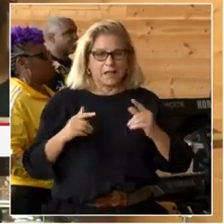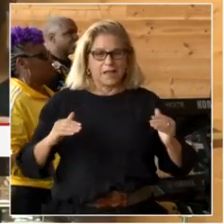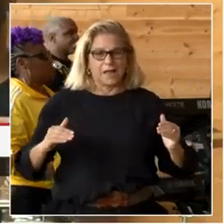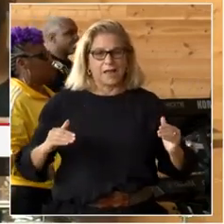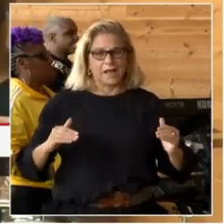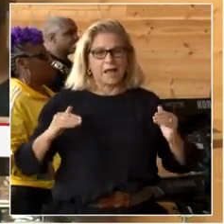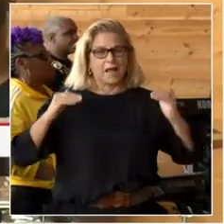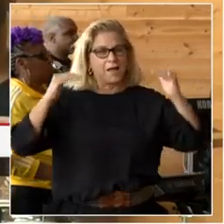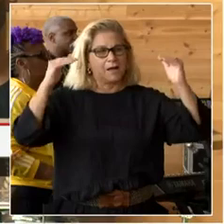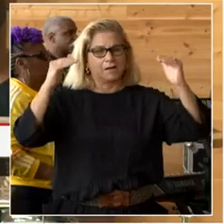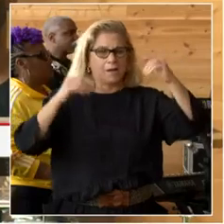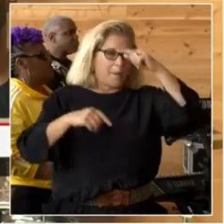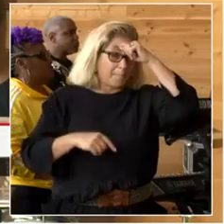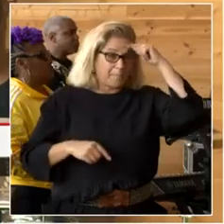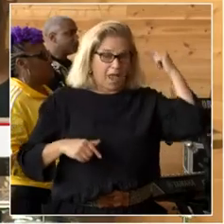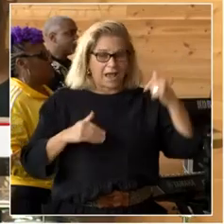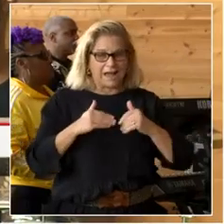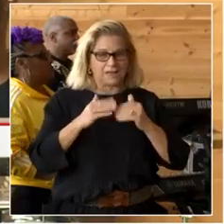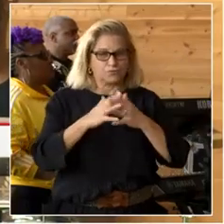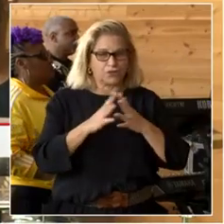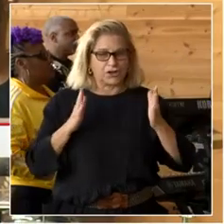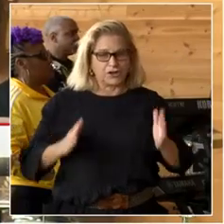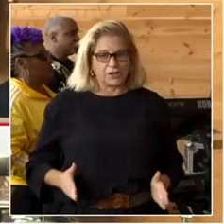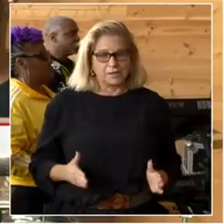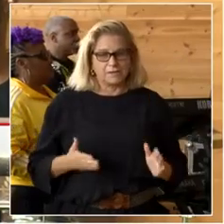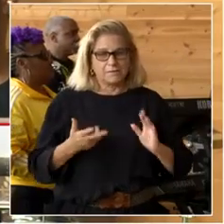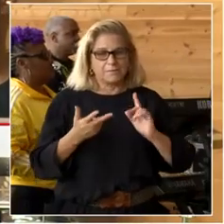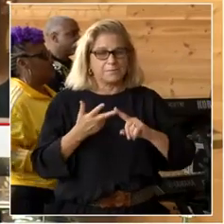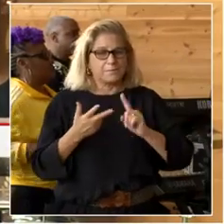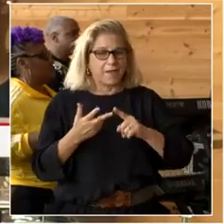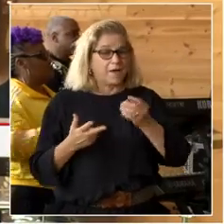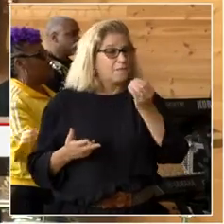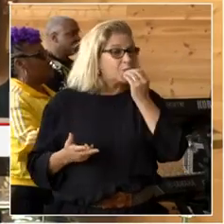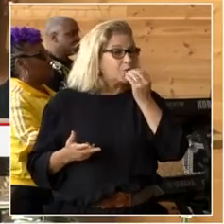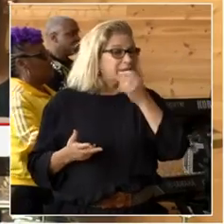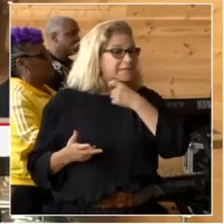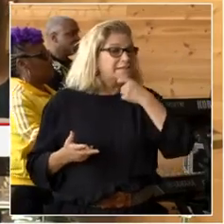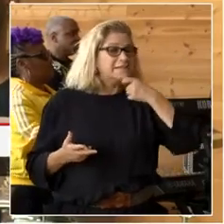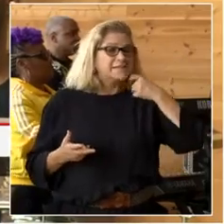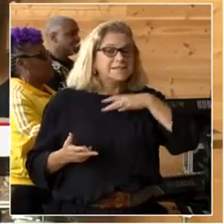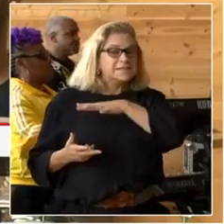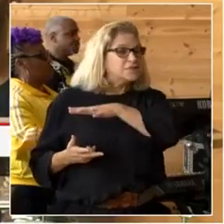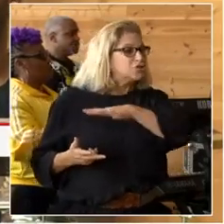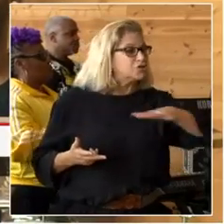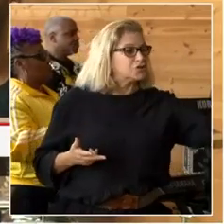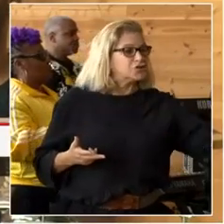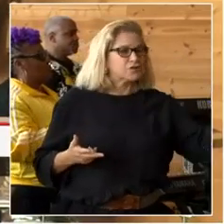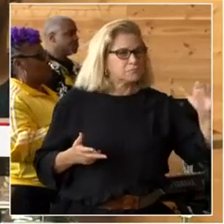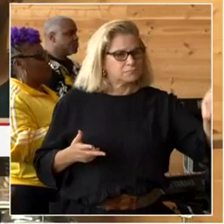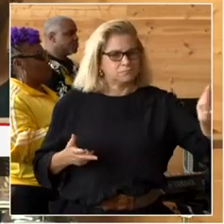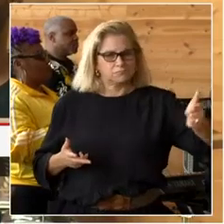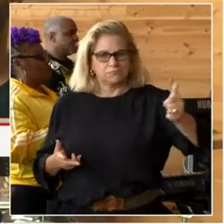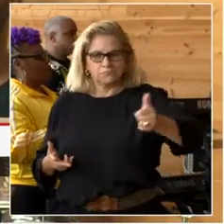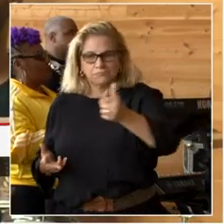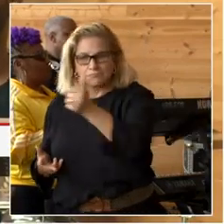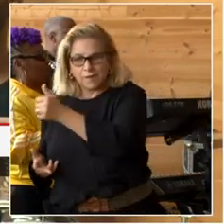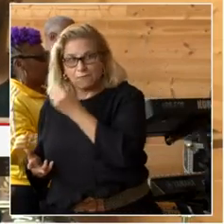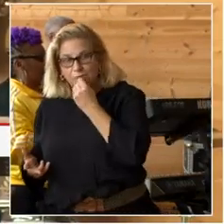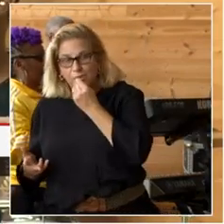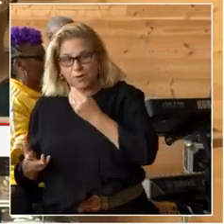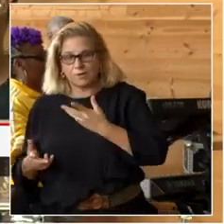entrepreneurship. They have looked at addressing food deserts in our neighborhood, and these are all the things that we need to